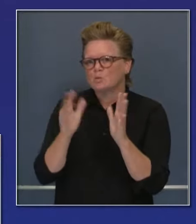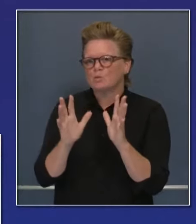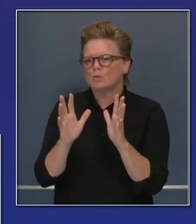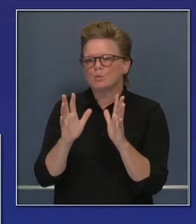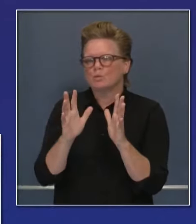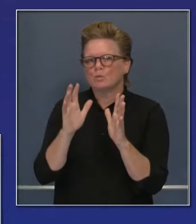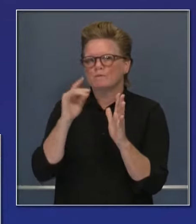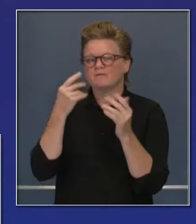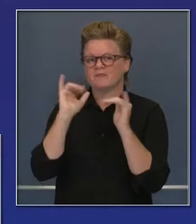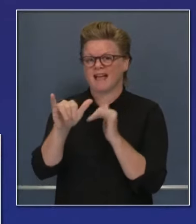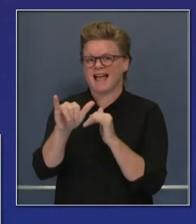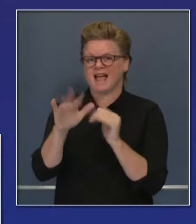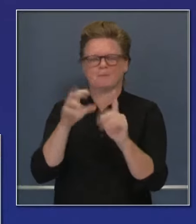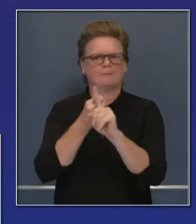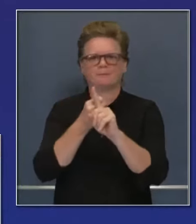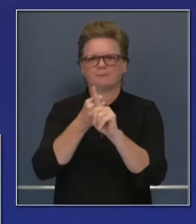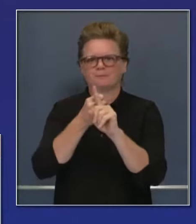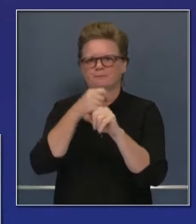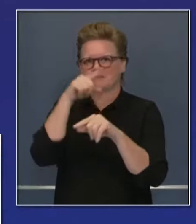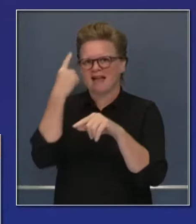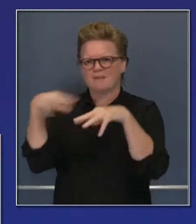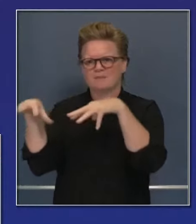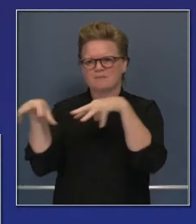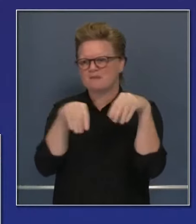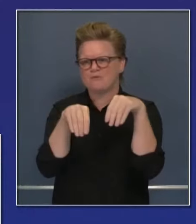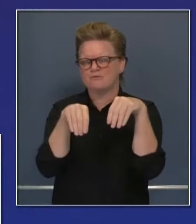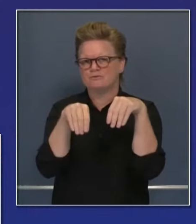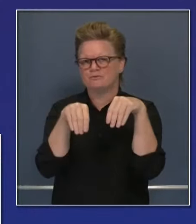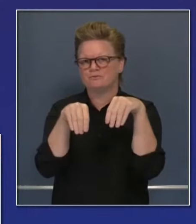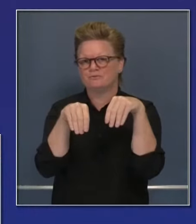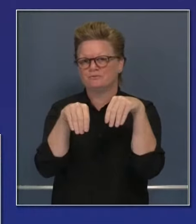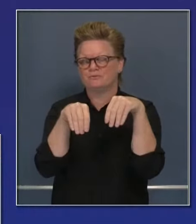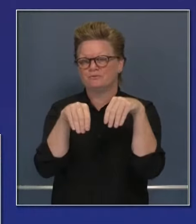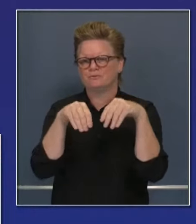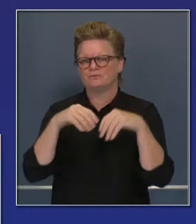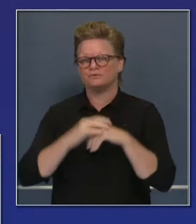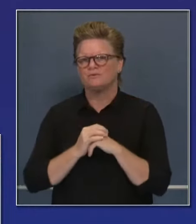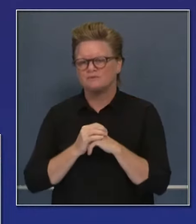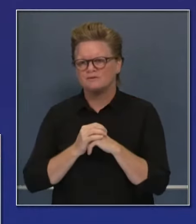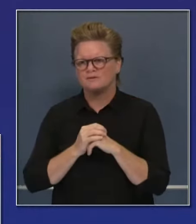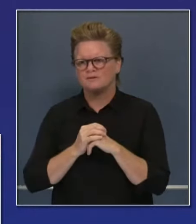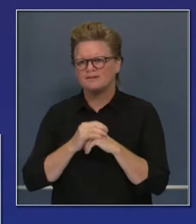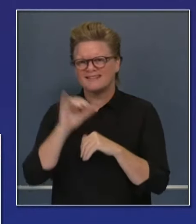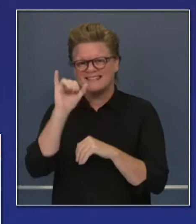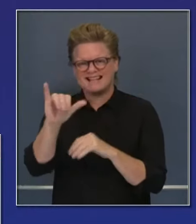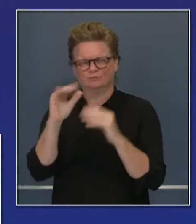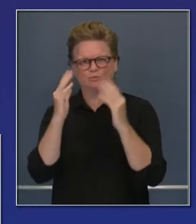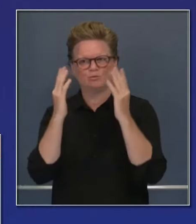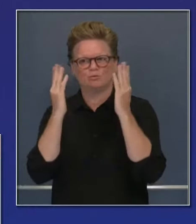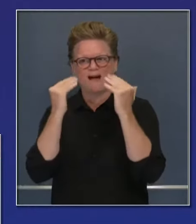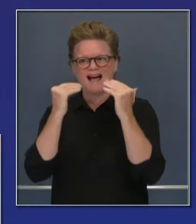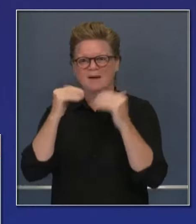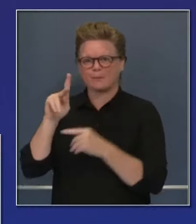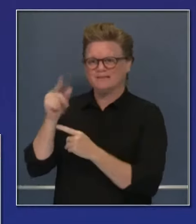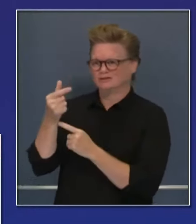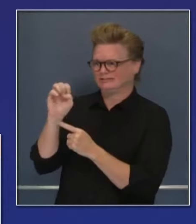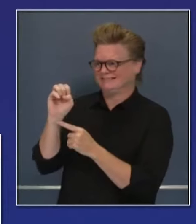to reintroduce our preventative mindset. And that's why PG&E, some of the